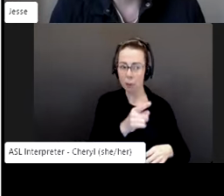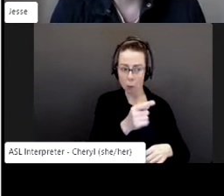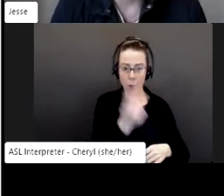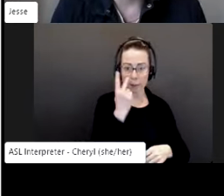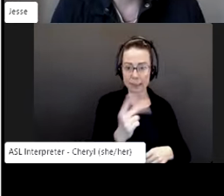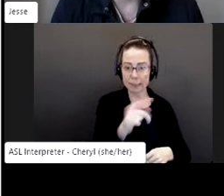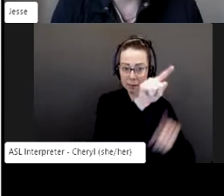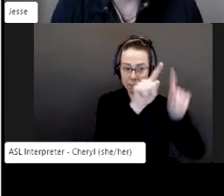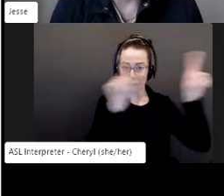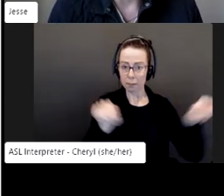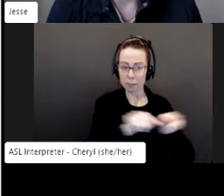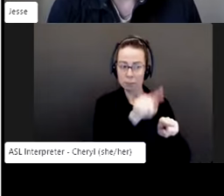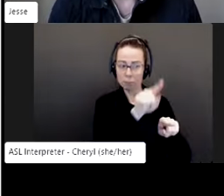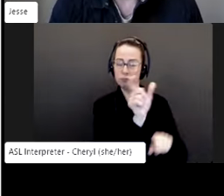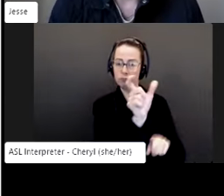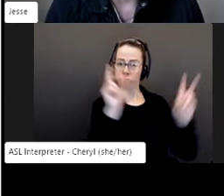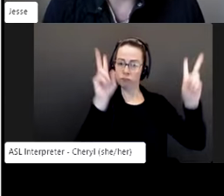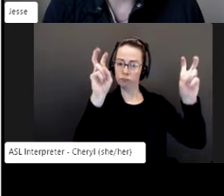with the screen and what you were getting.